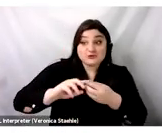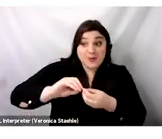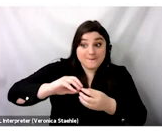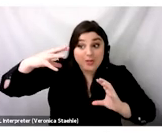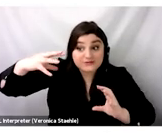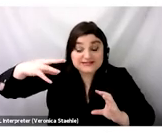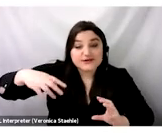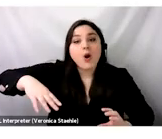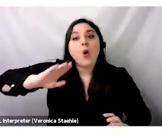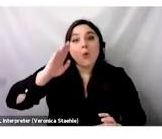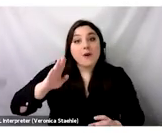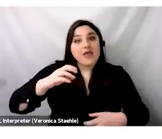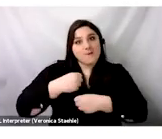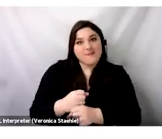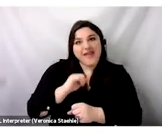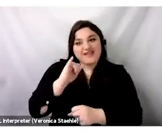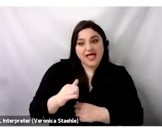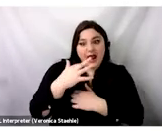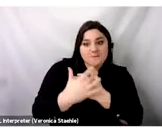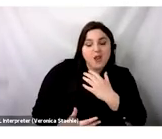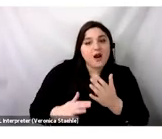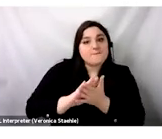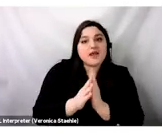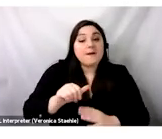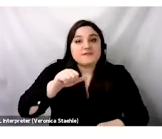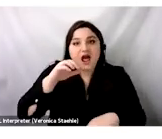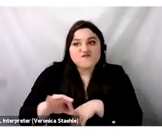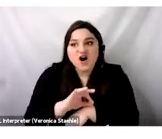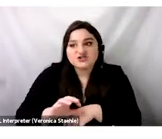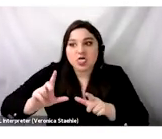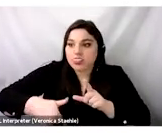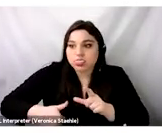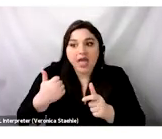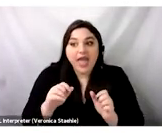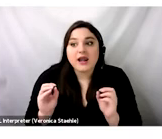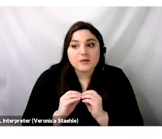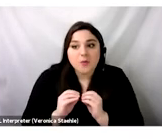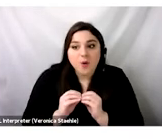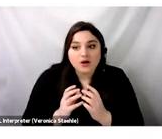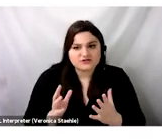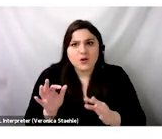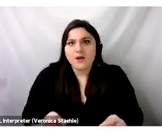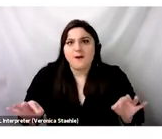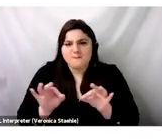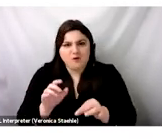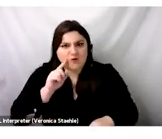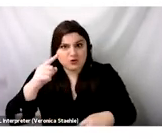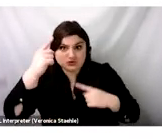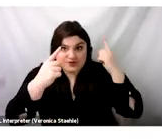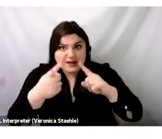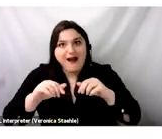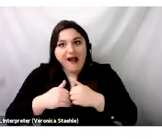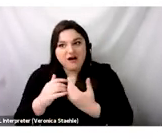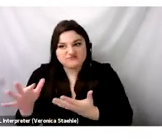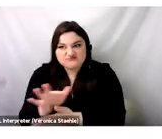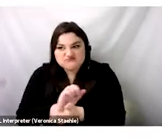it non-functioning. So this is a really serious thing to think about. I encourage you to read the paper.